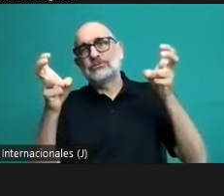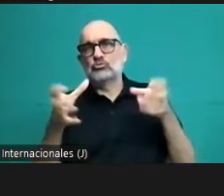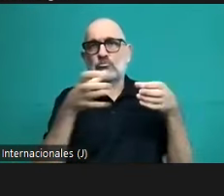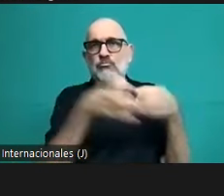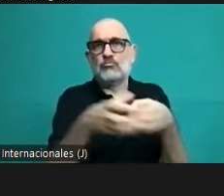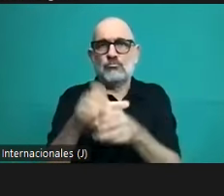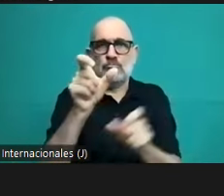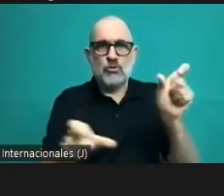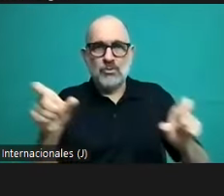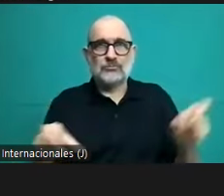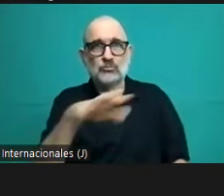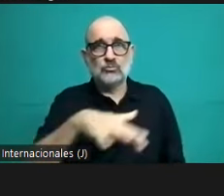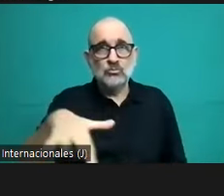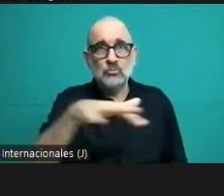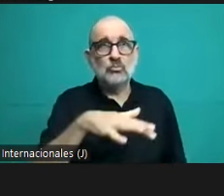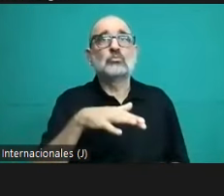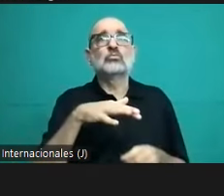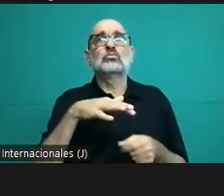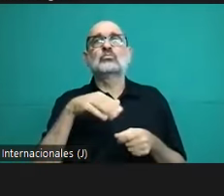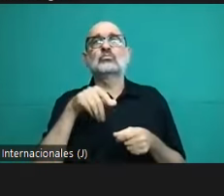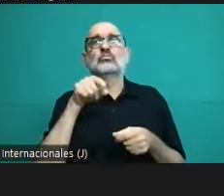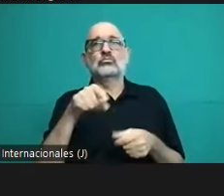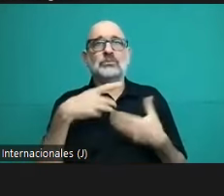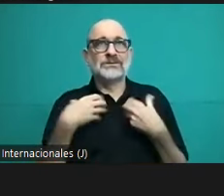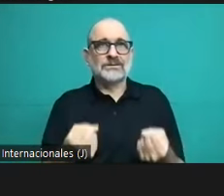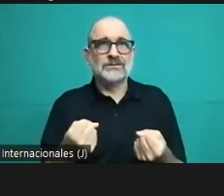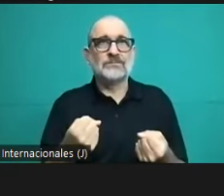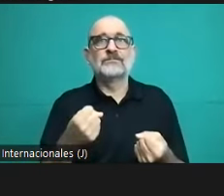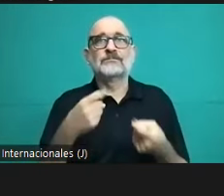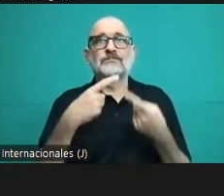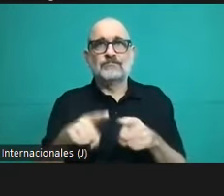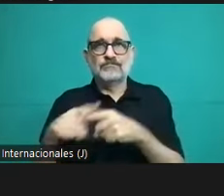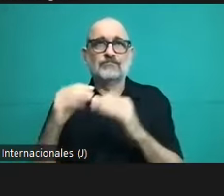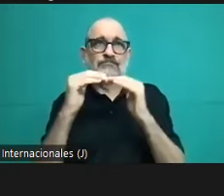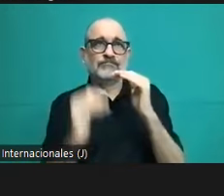Afro-descendants, indigenous peoples, the people that live in